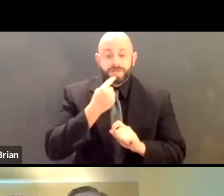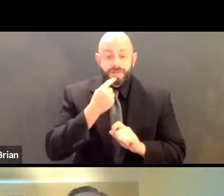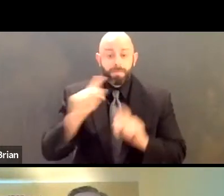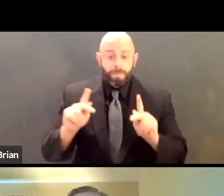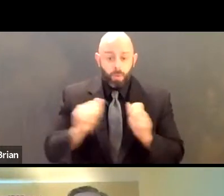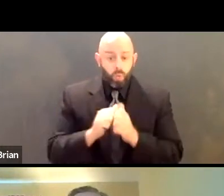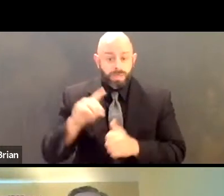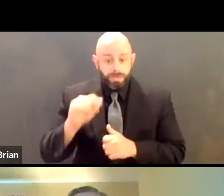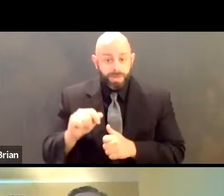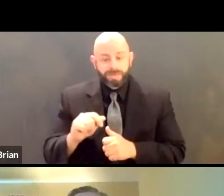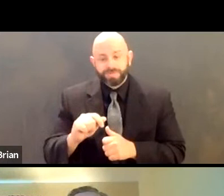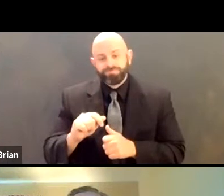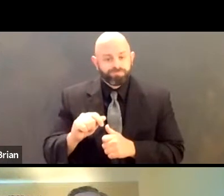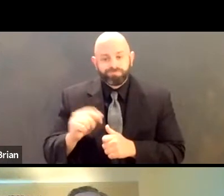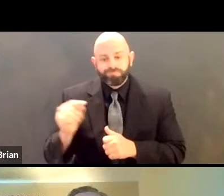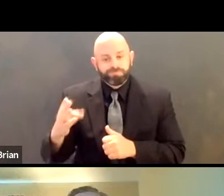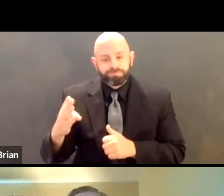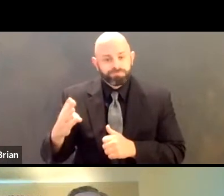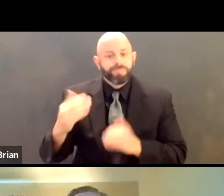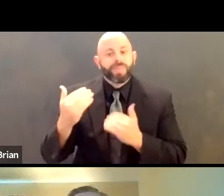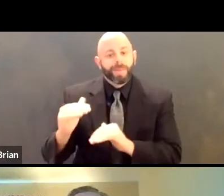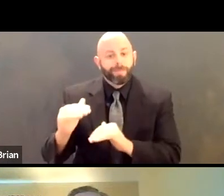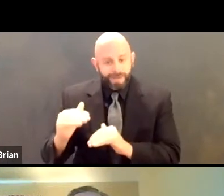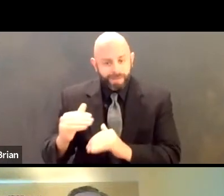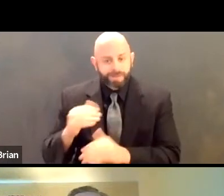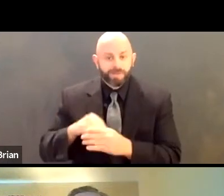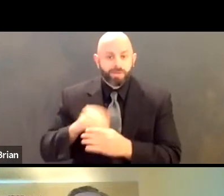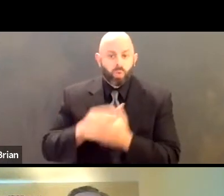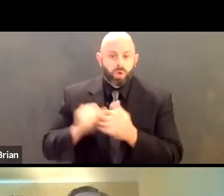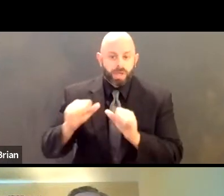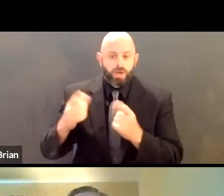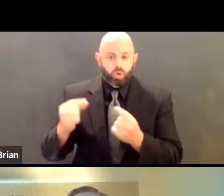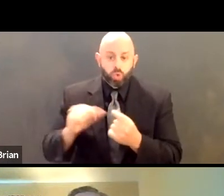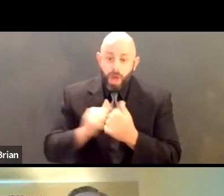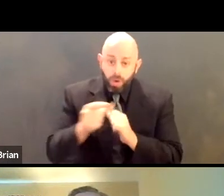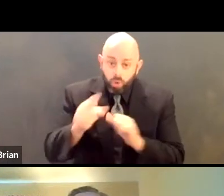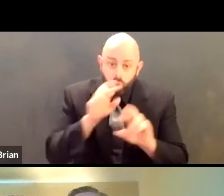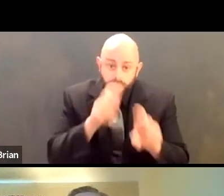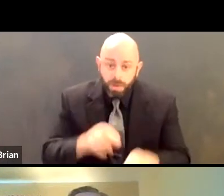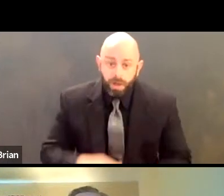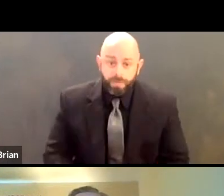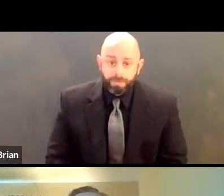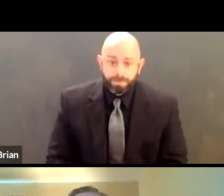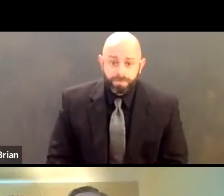much limited in what they can do. How do you respond to that kind of thinking?